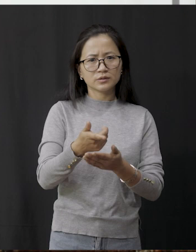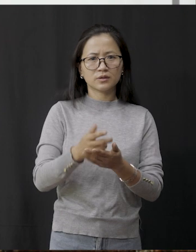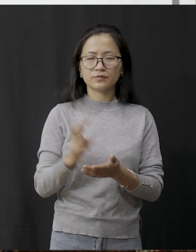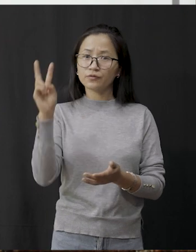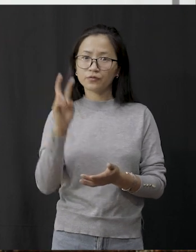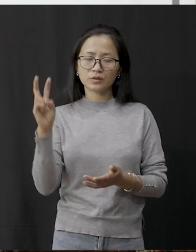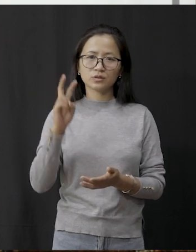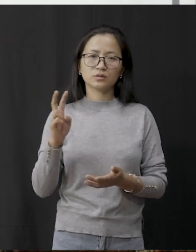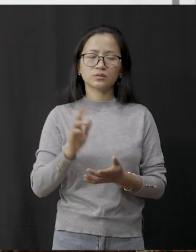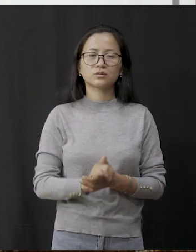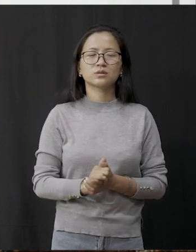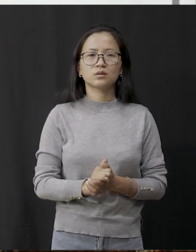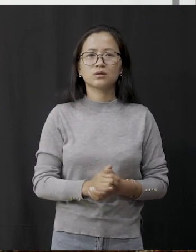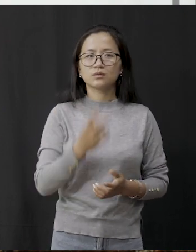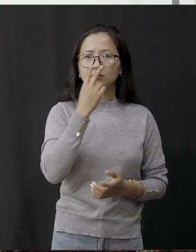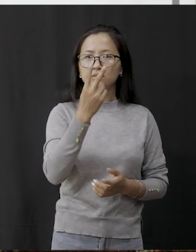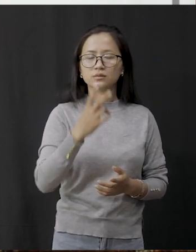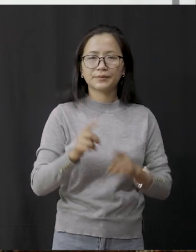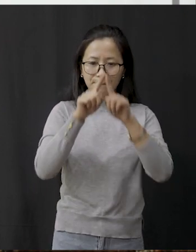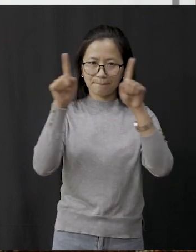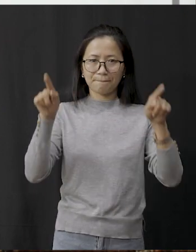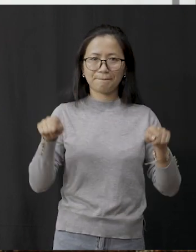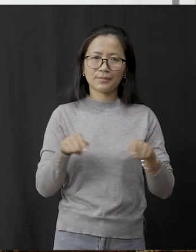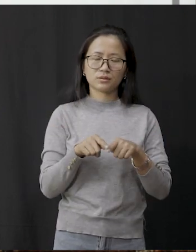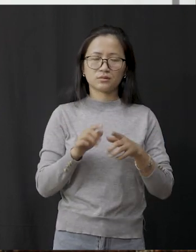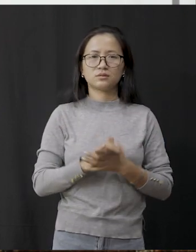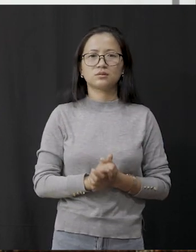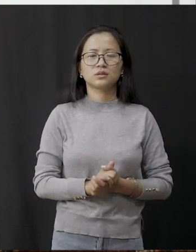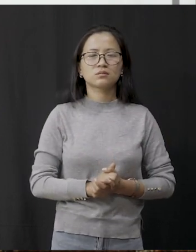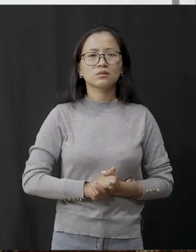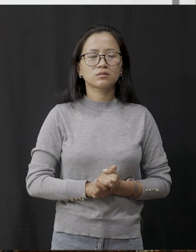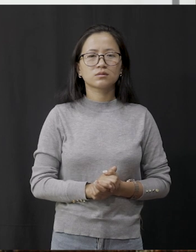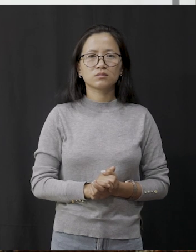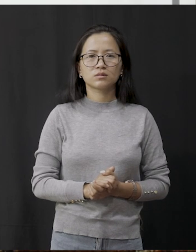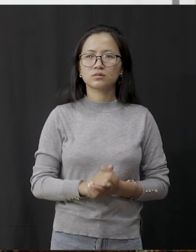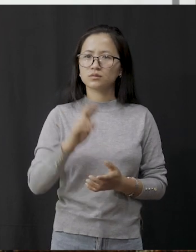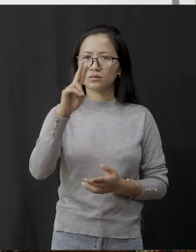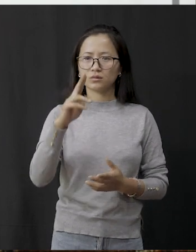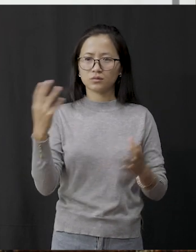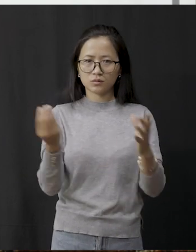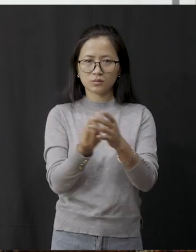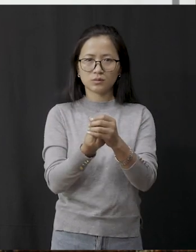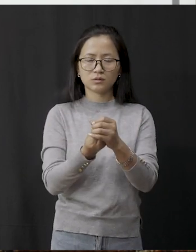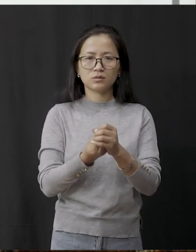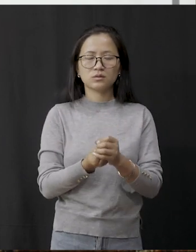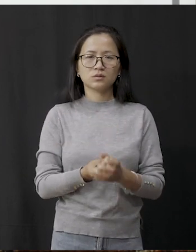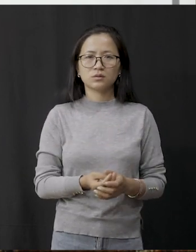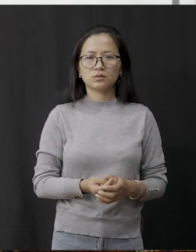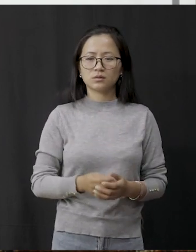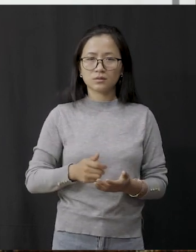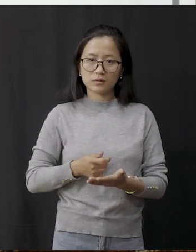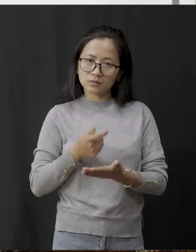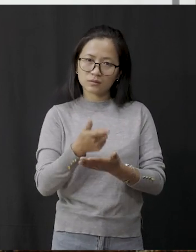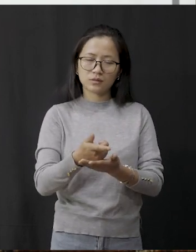right? We can see here, we can see there are two groups here. We can see they are